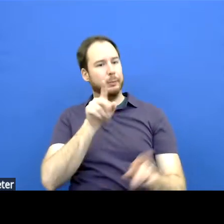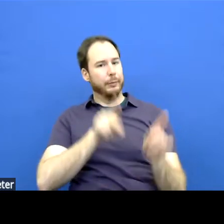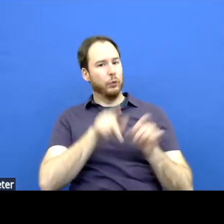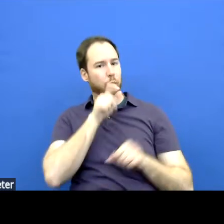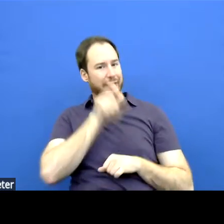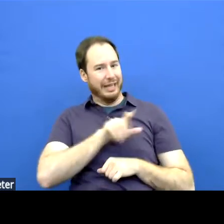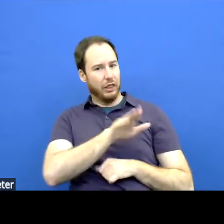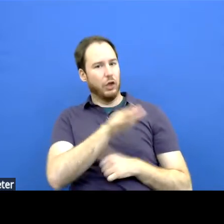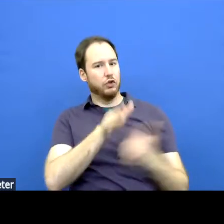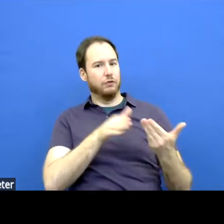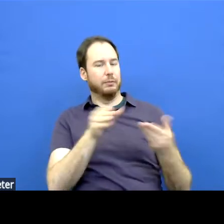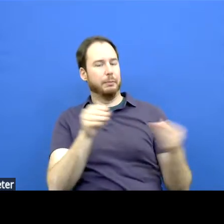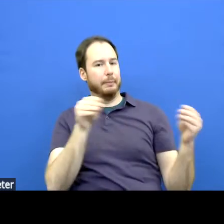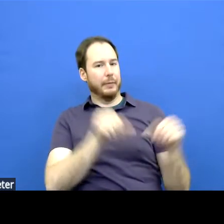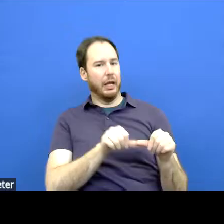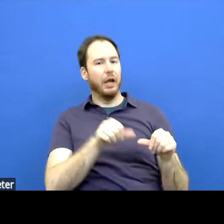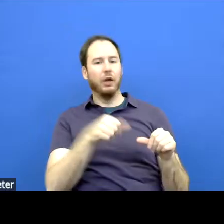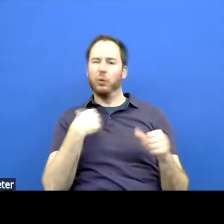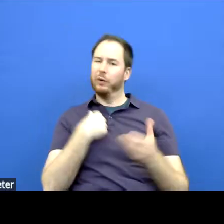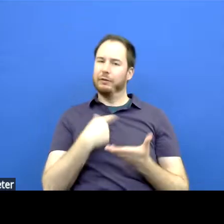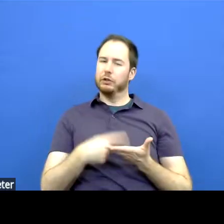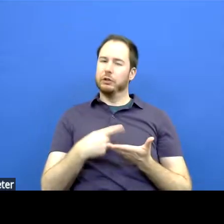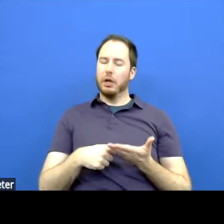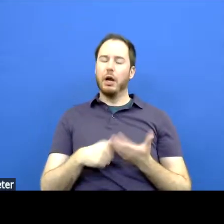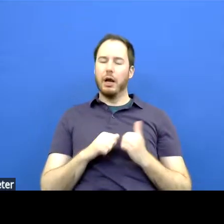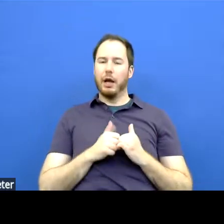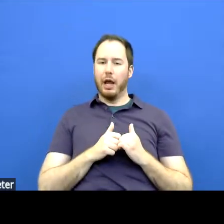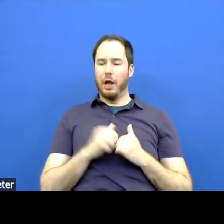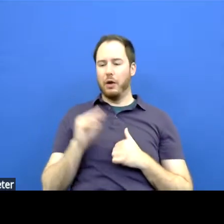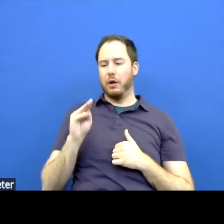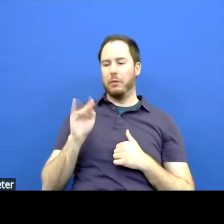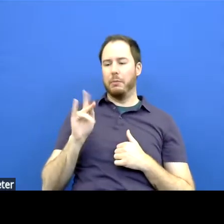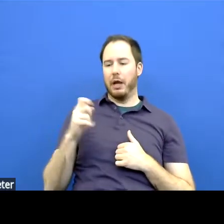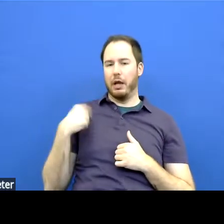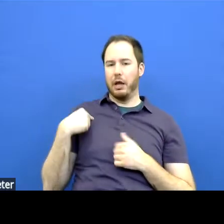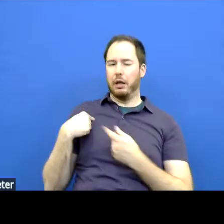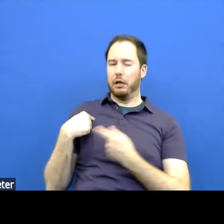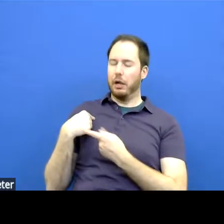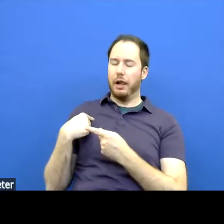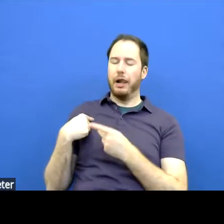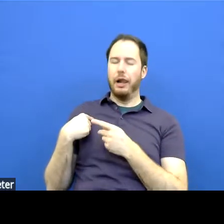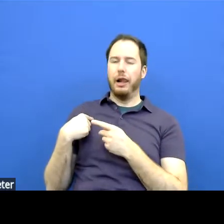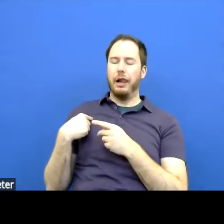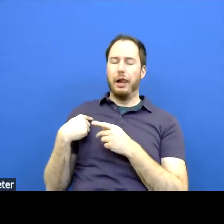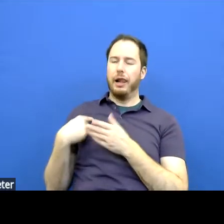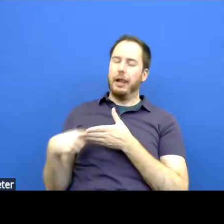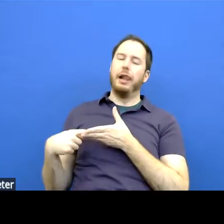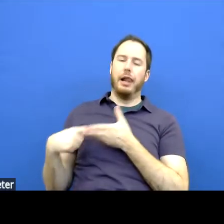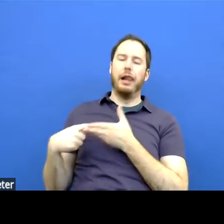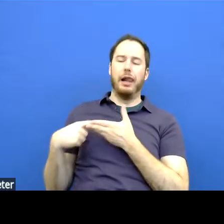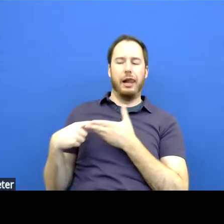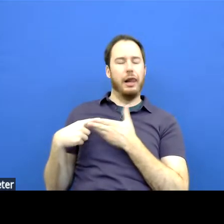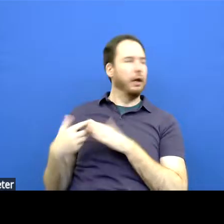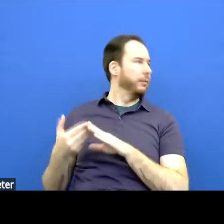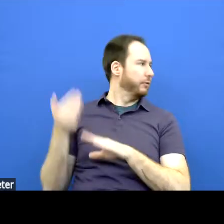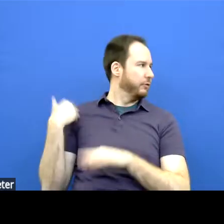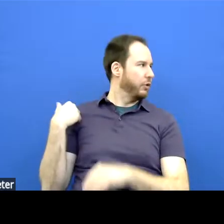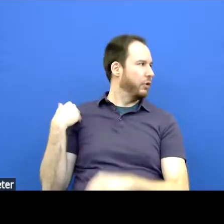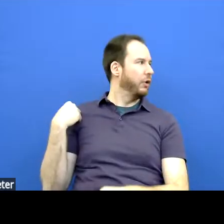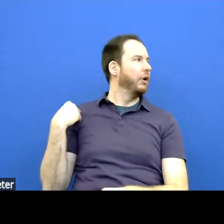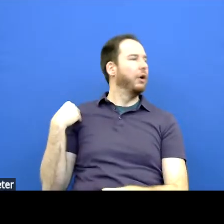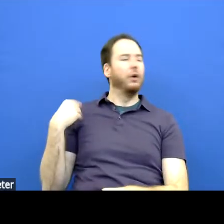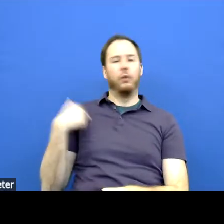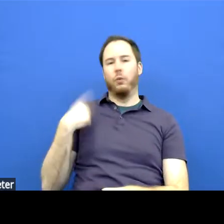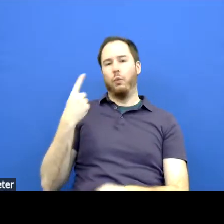services. And so we'd had this discussion, and Mike and I've had this discussion, this part of the discussion before. We had a